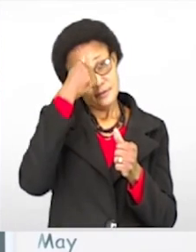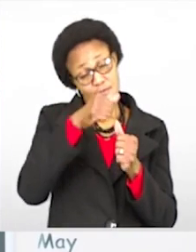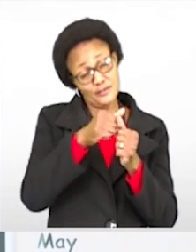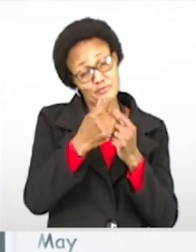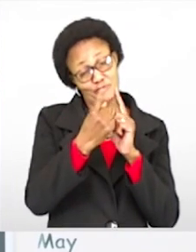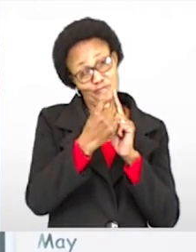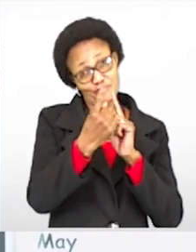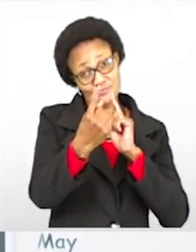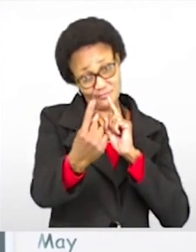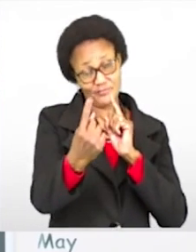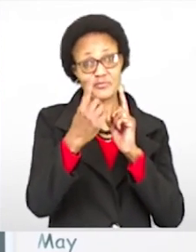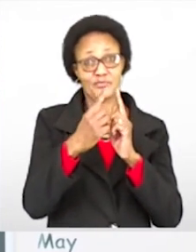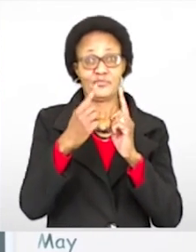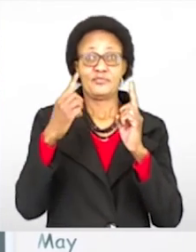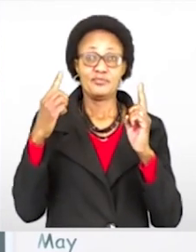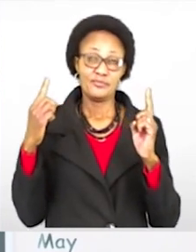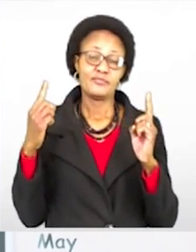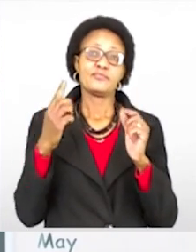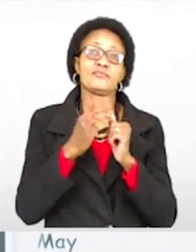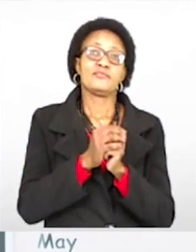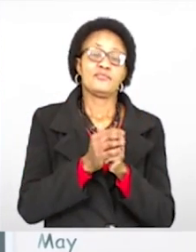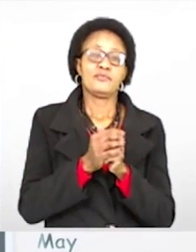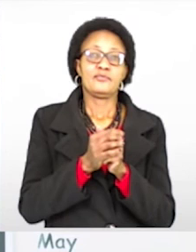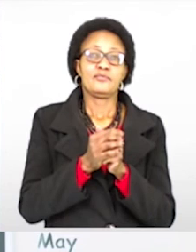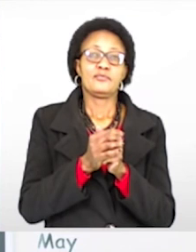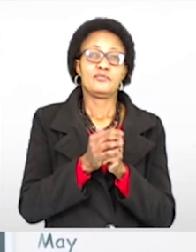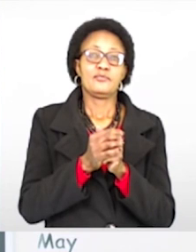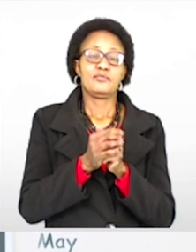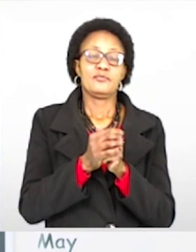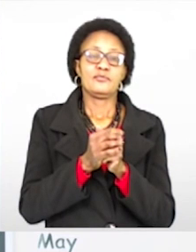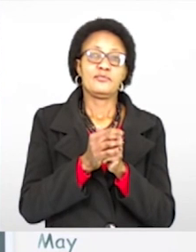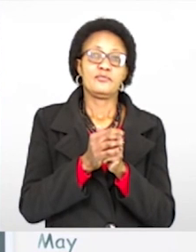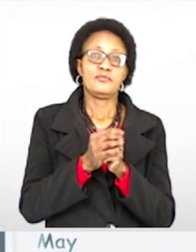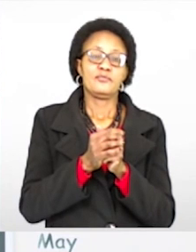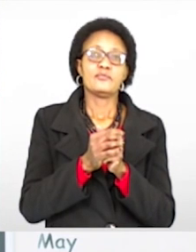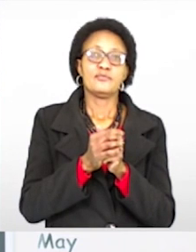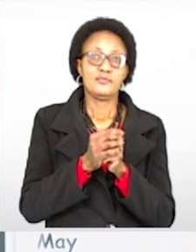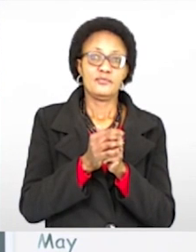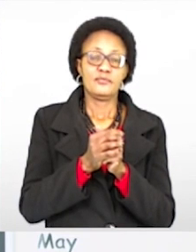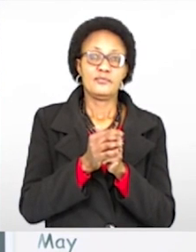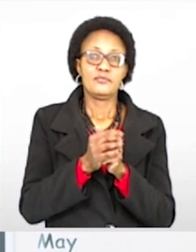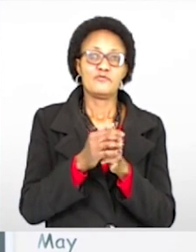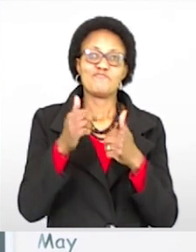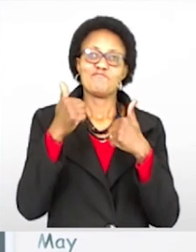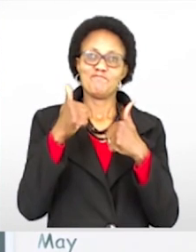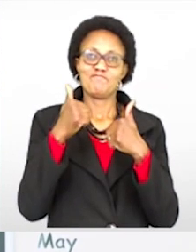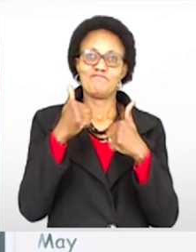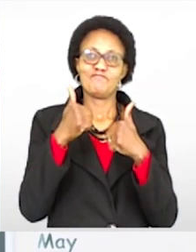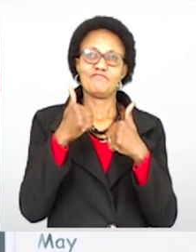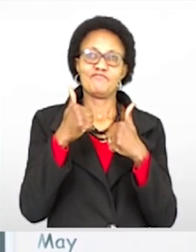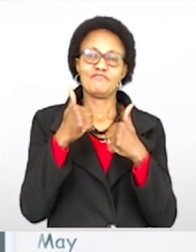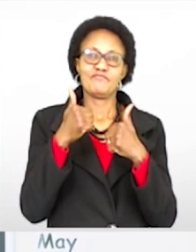social distancing beside you and in front of you. Well done.